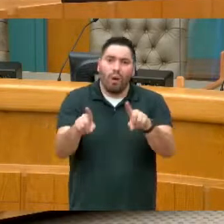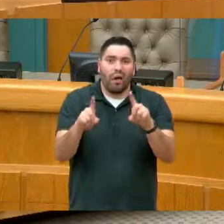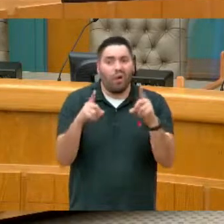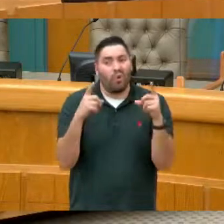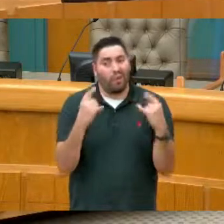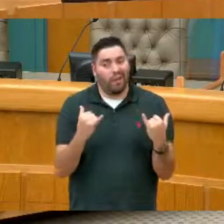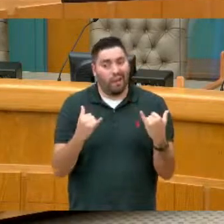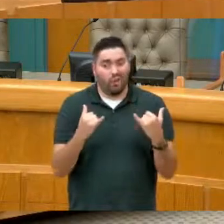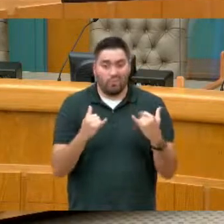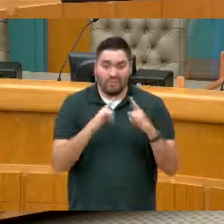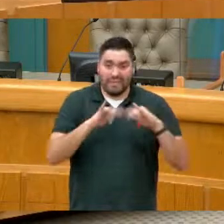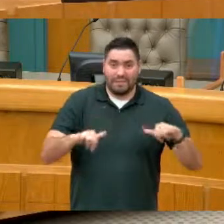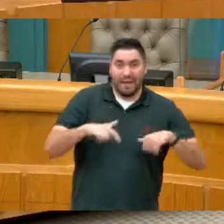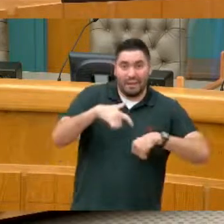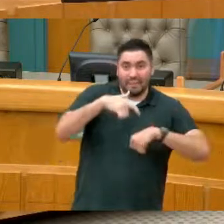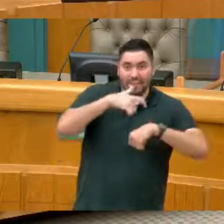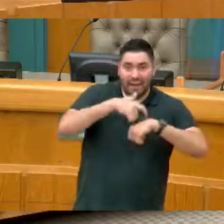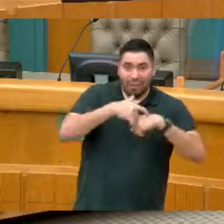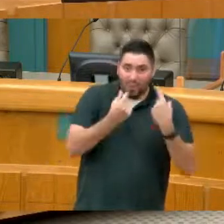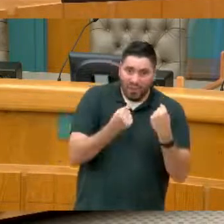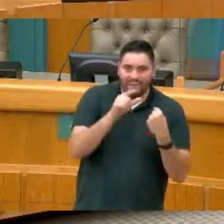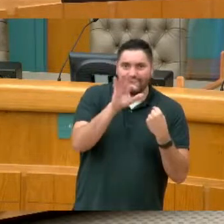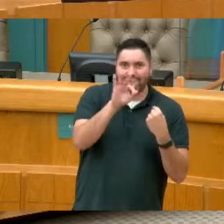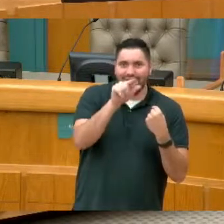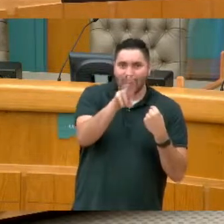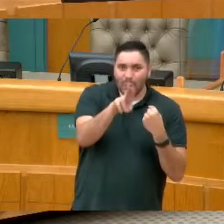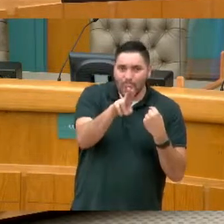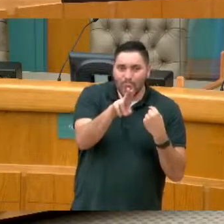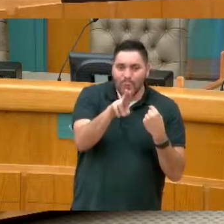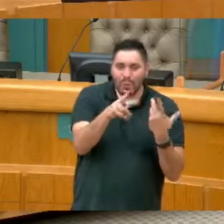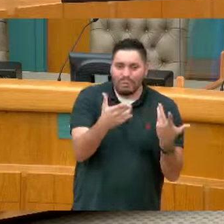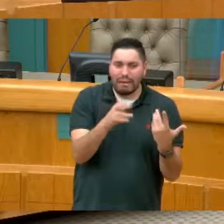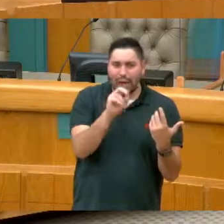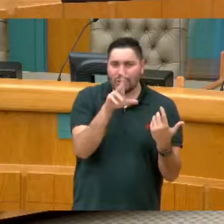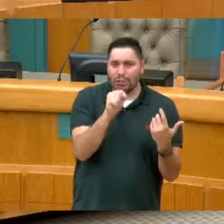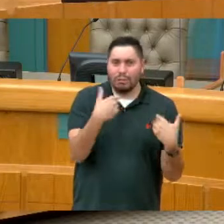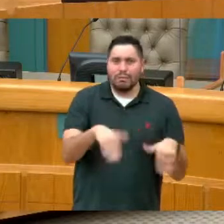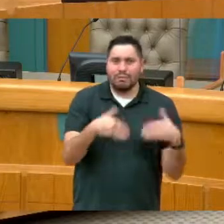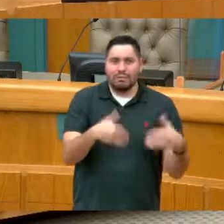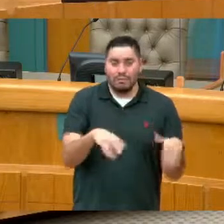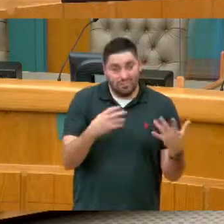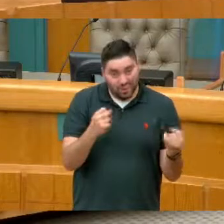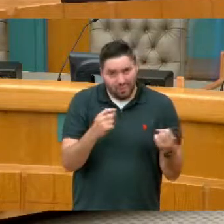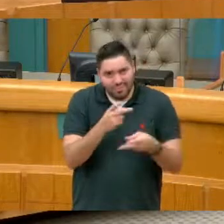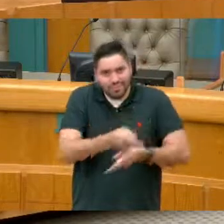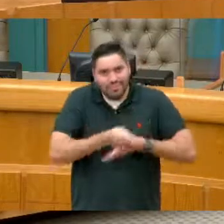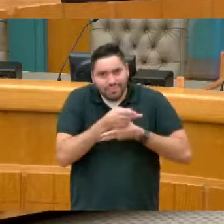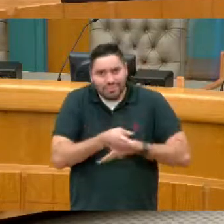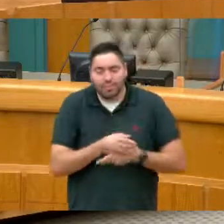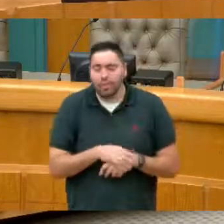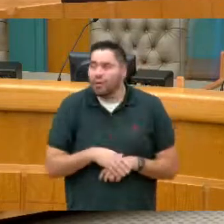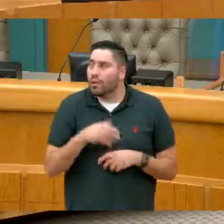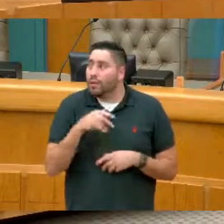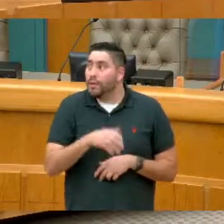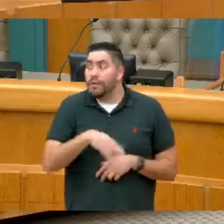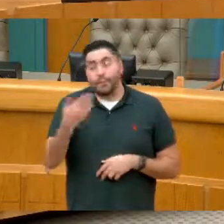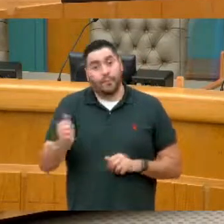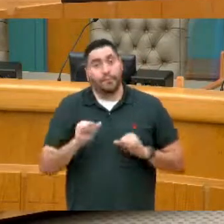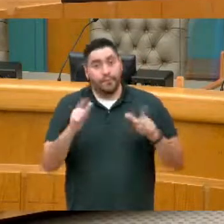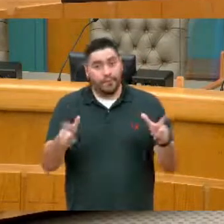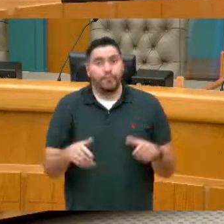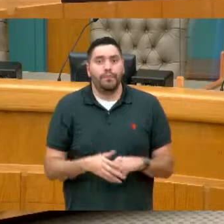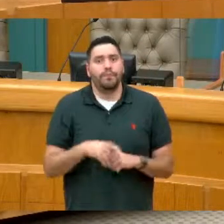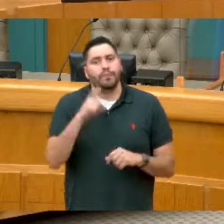on the 14th, we had 6. So we were really pushing for single-digit number of cases. but it looks like we're at